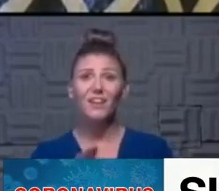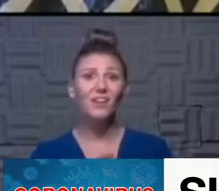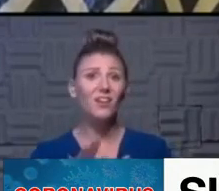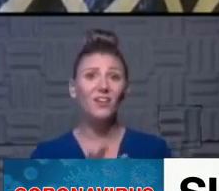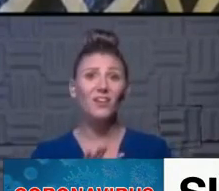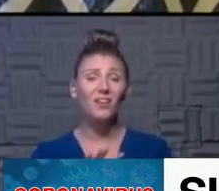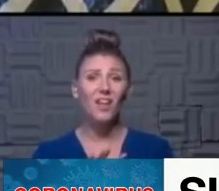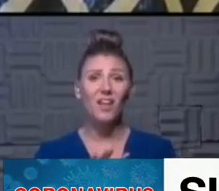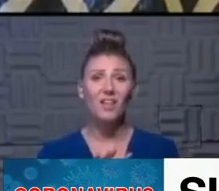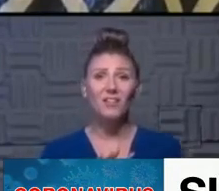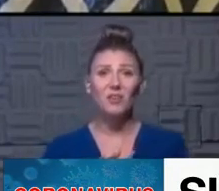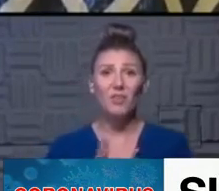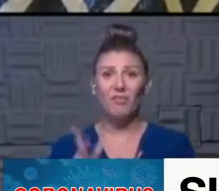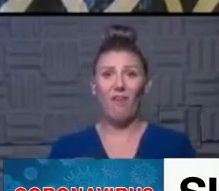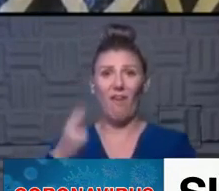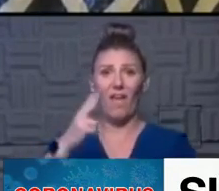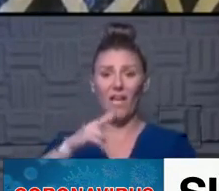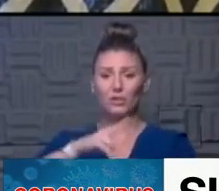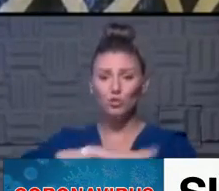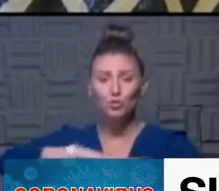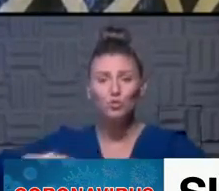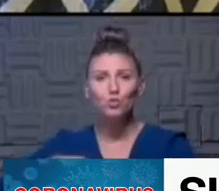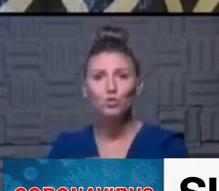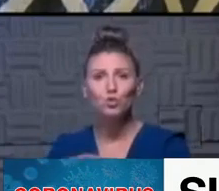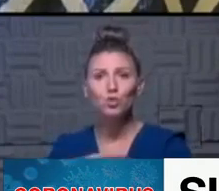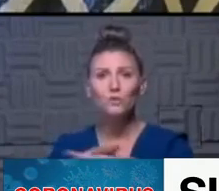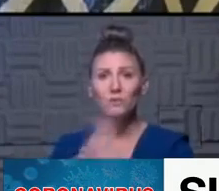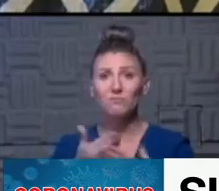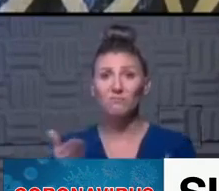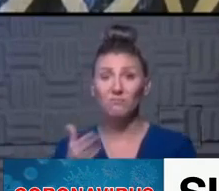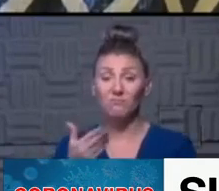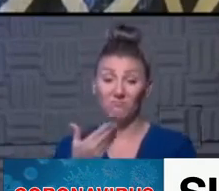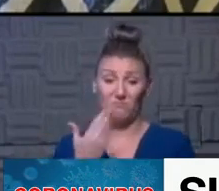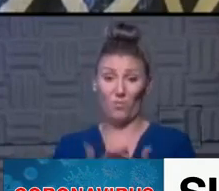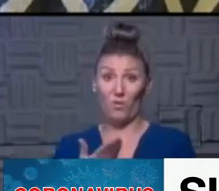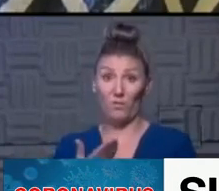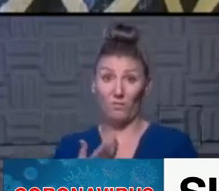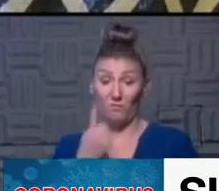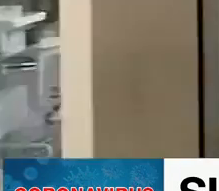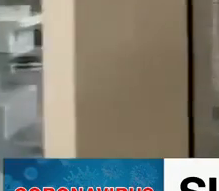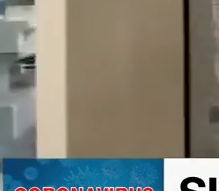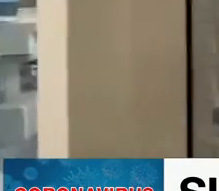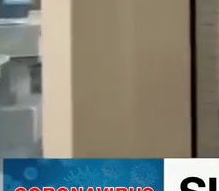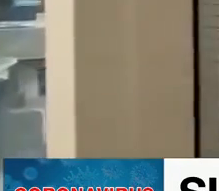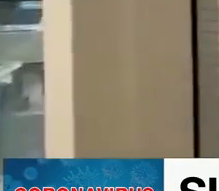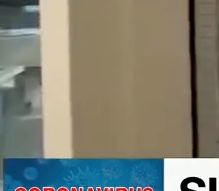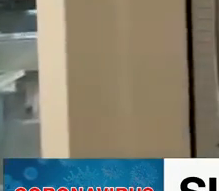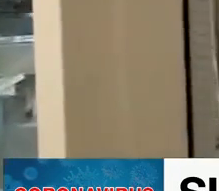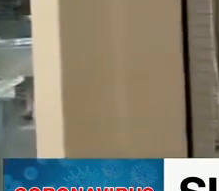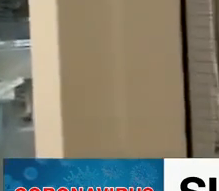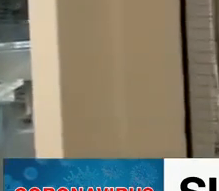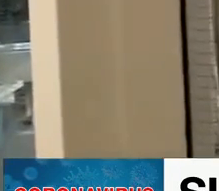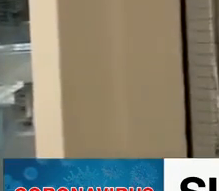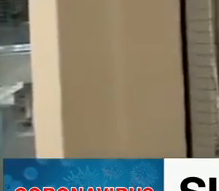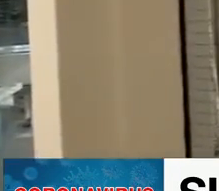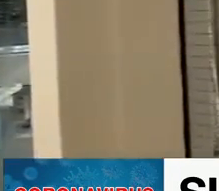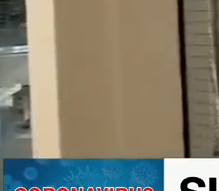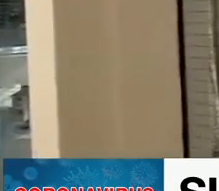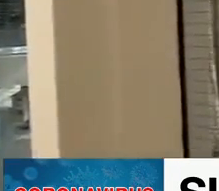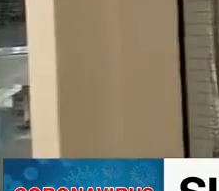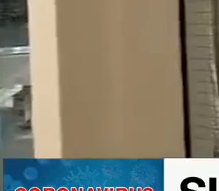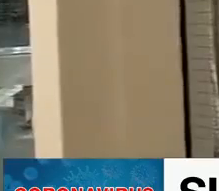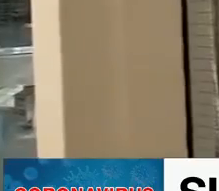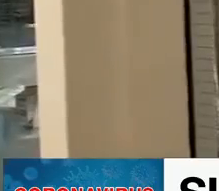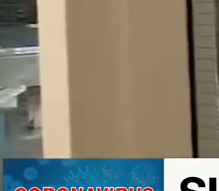the high touch items really proved to me that that's the best way to stop this. Doctors